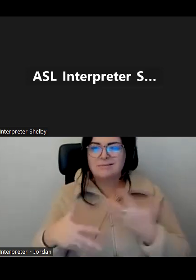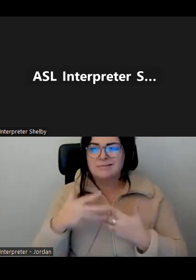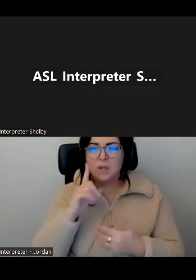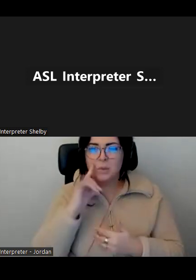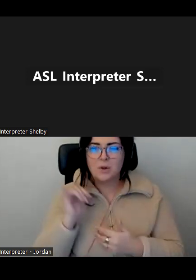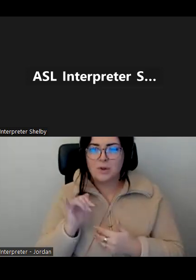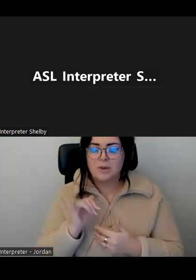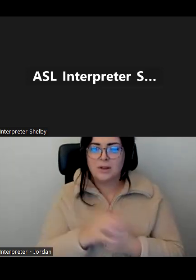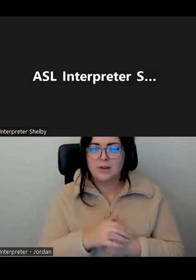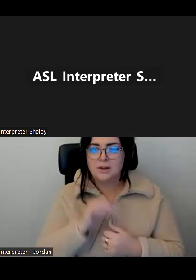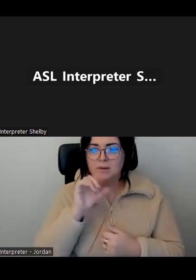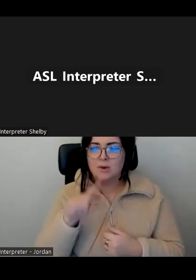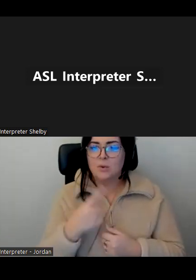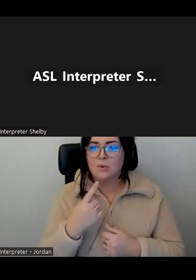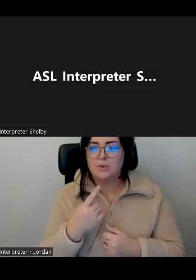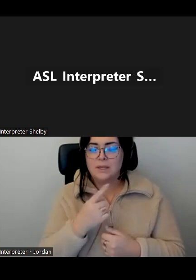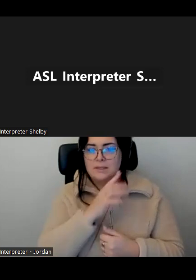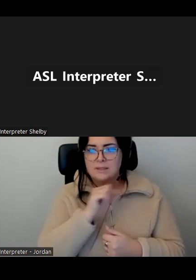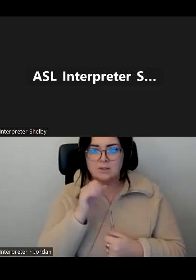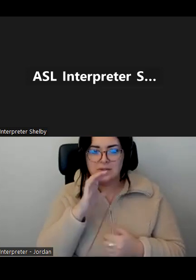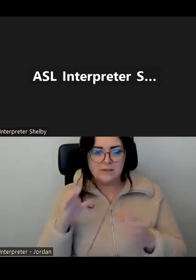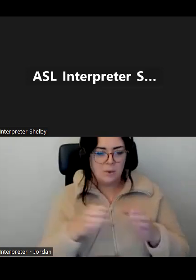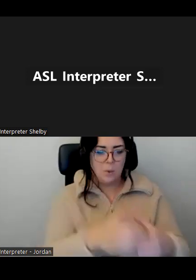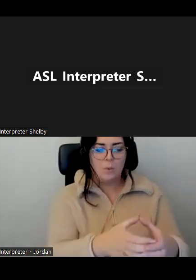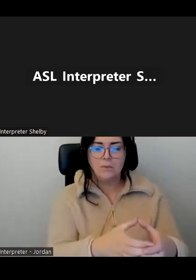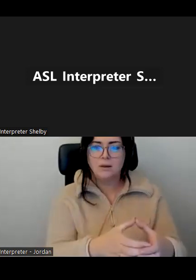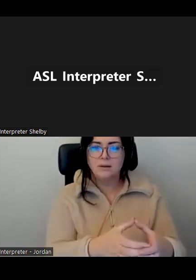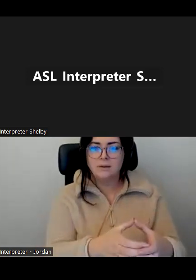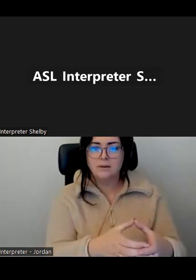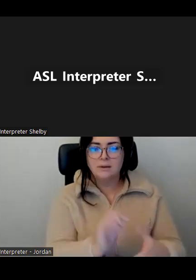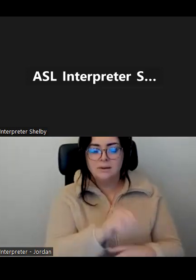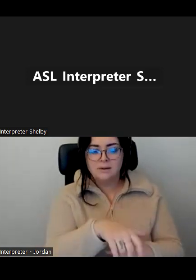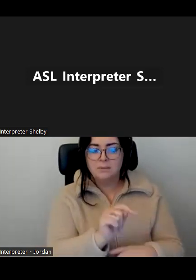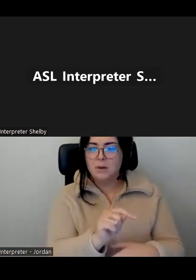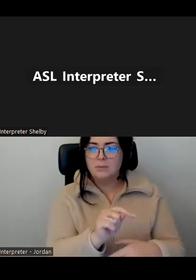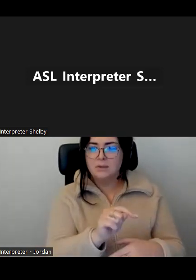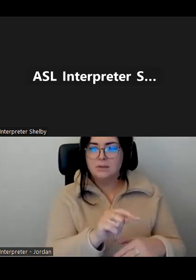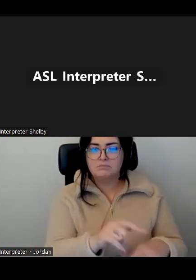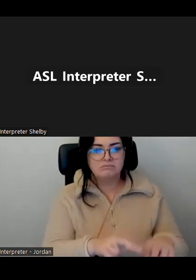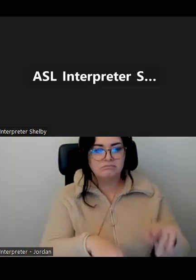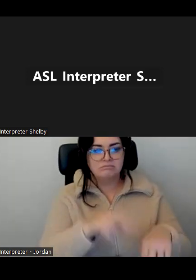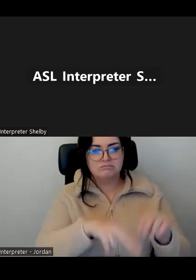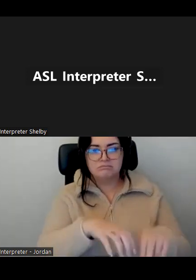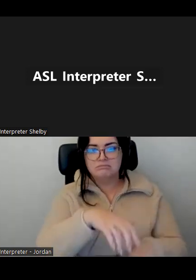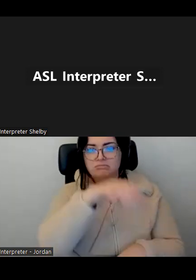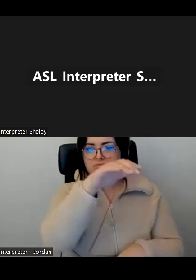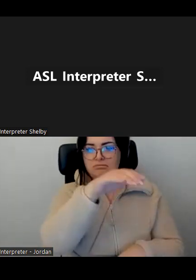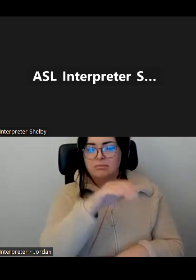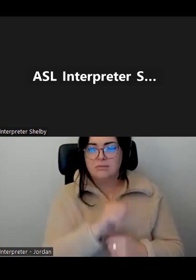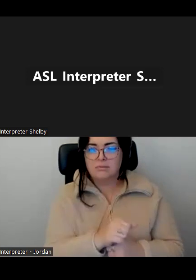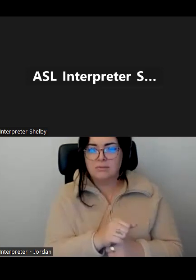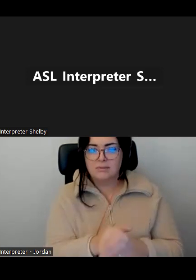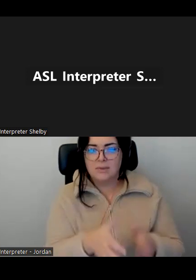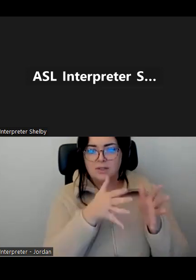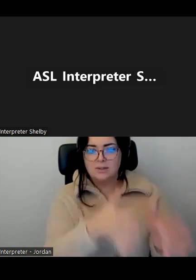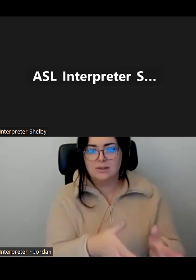than segregating seniors in apartment buildings. And